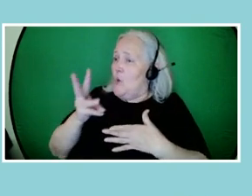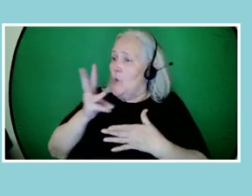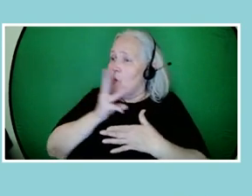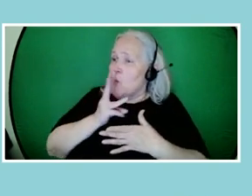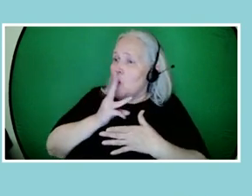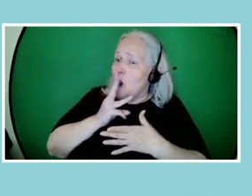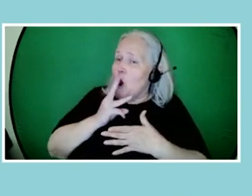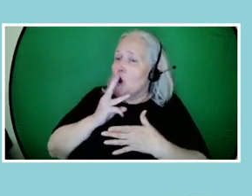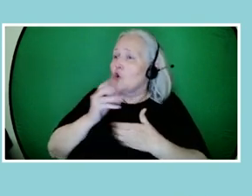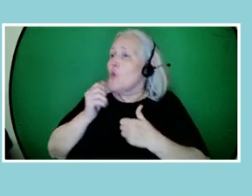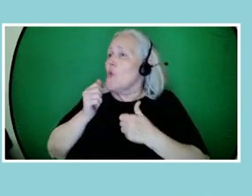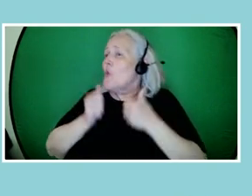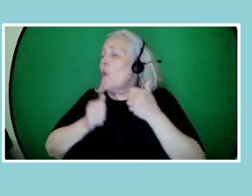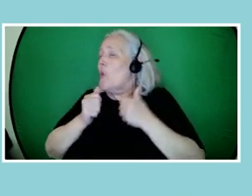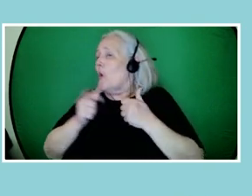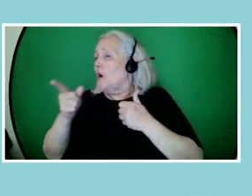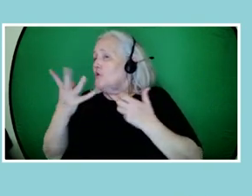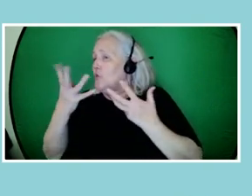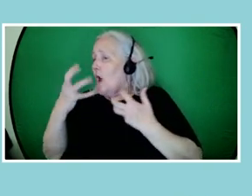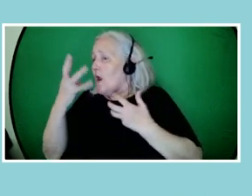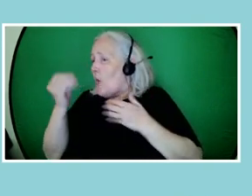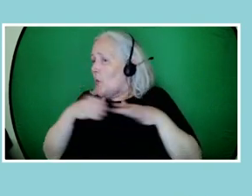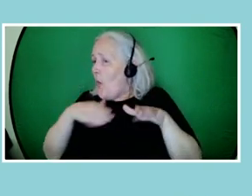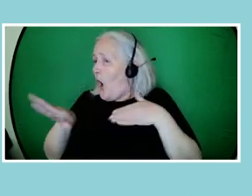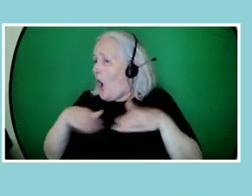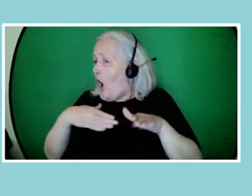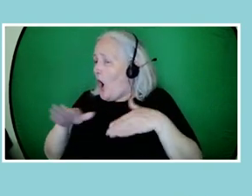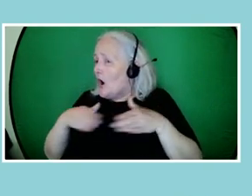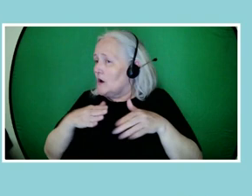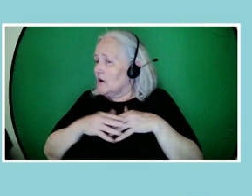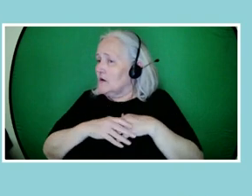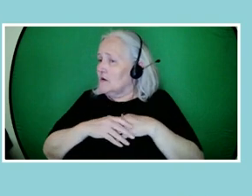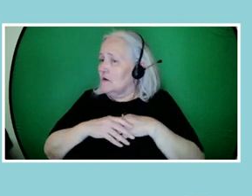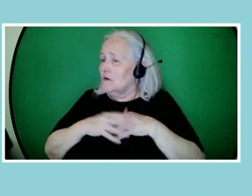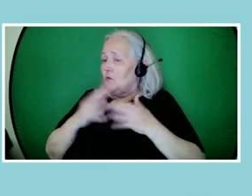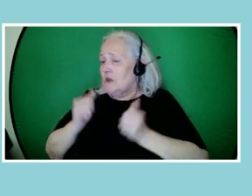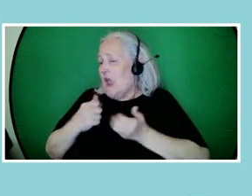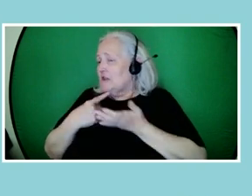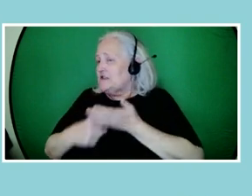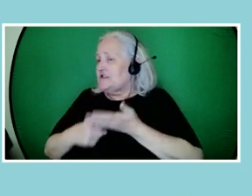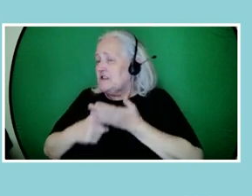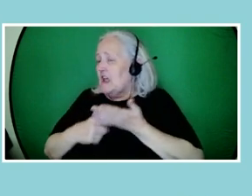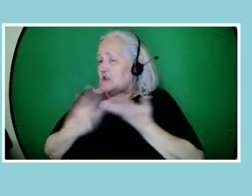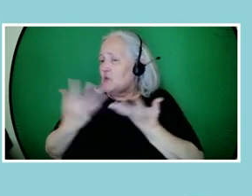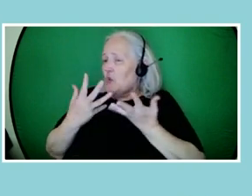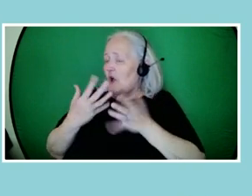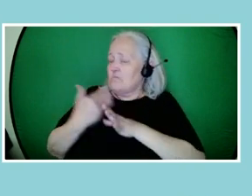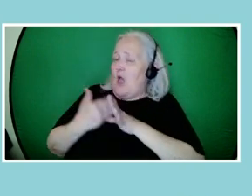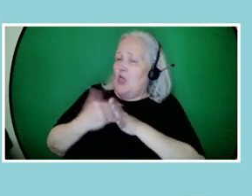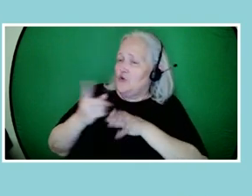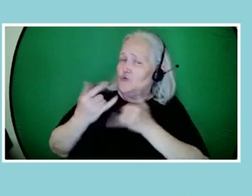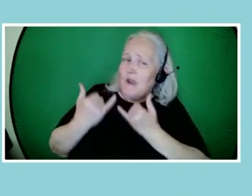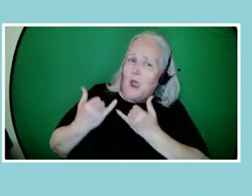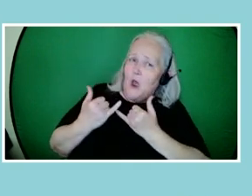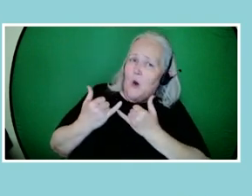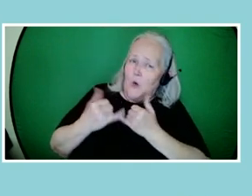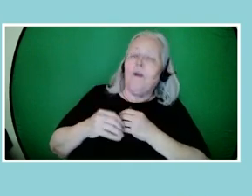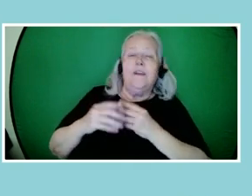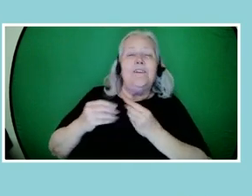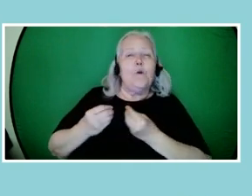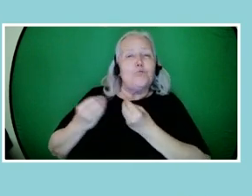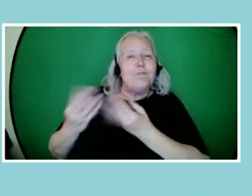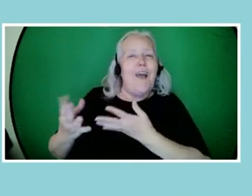you like to maybe take a walk and we can talk about what's bothering you, right? Give options so that